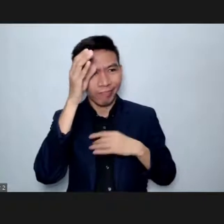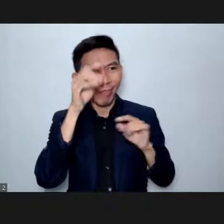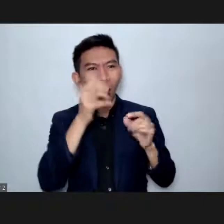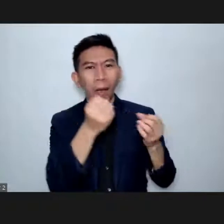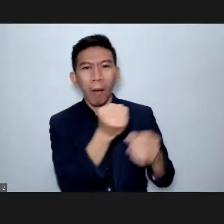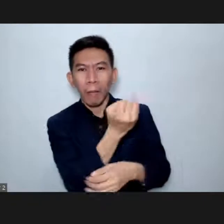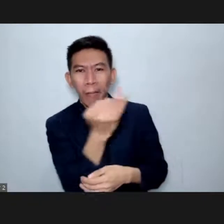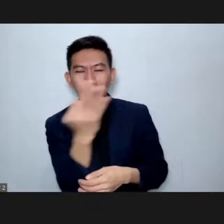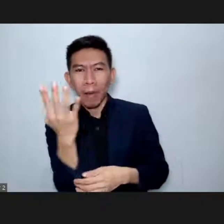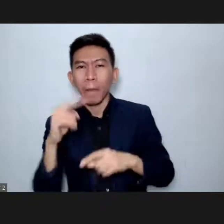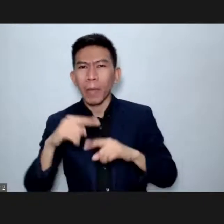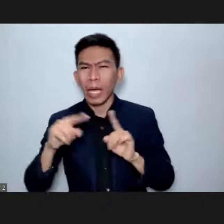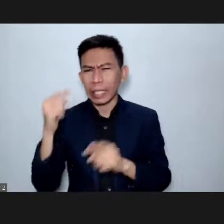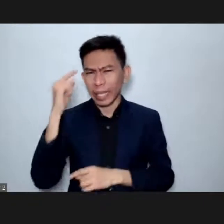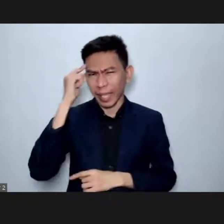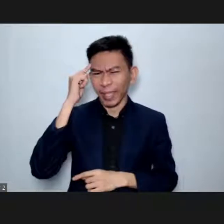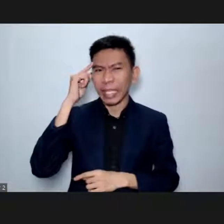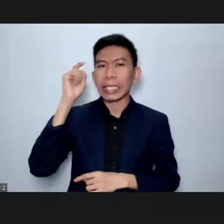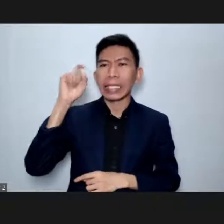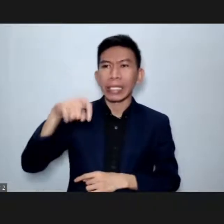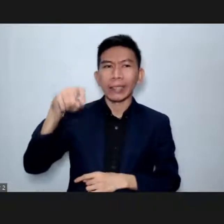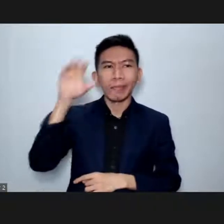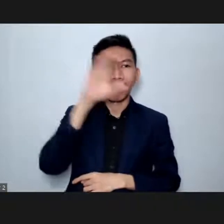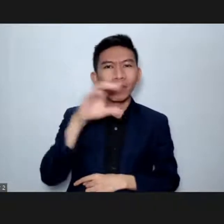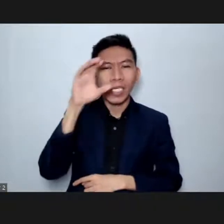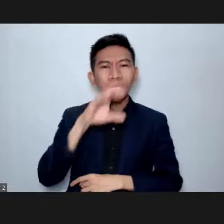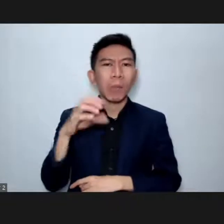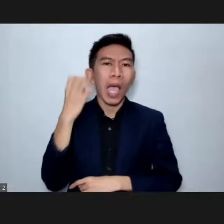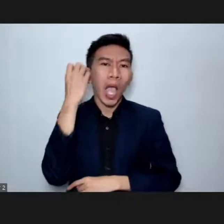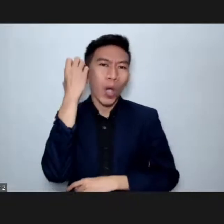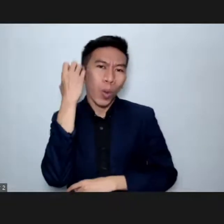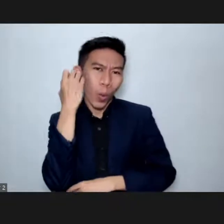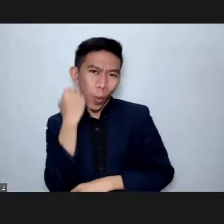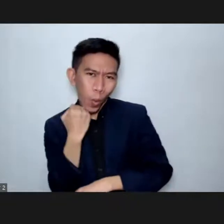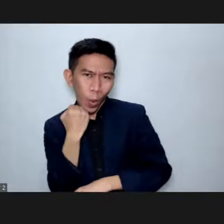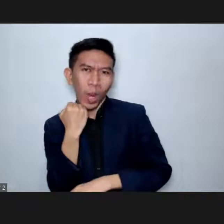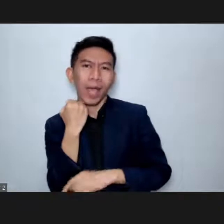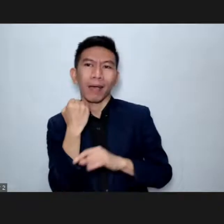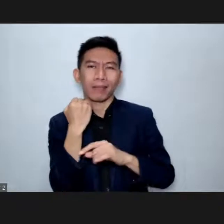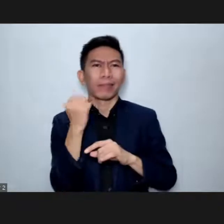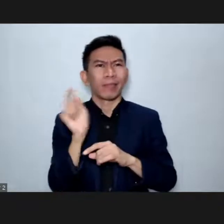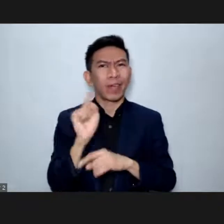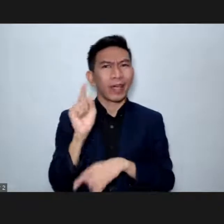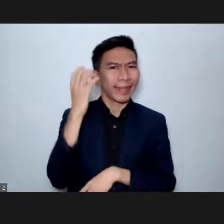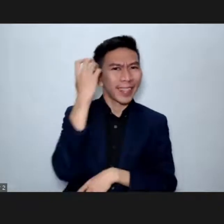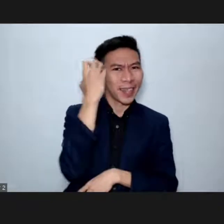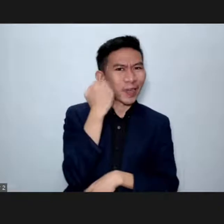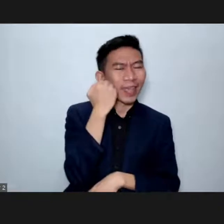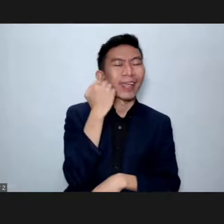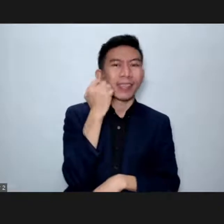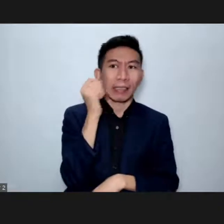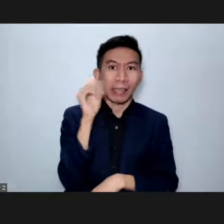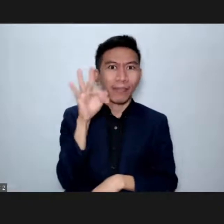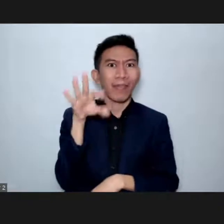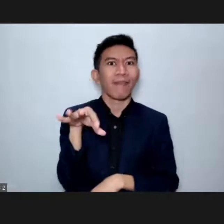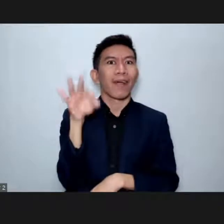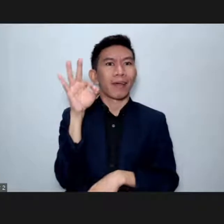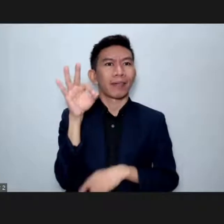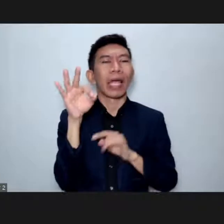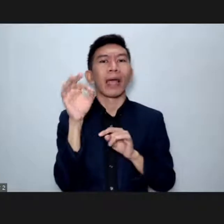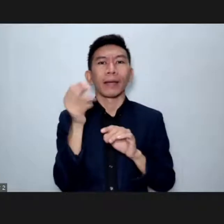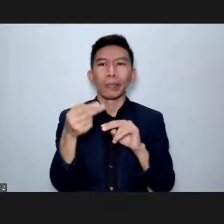the missing link. And because of this missing link, we need to really push through, work